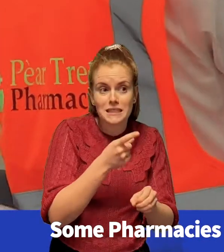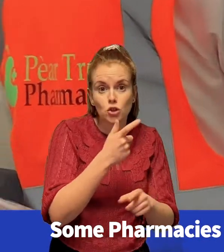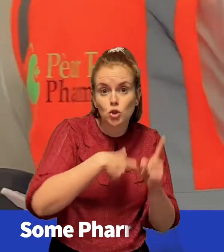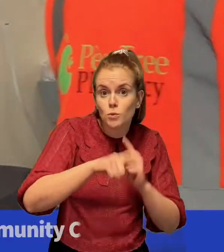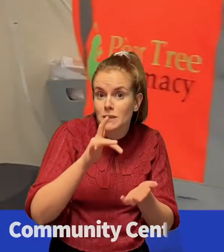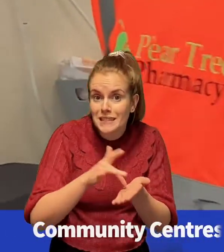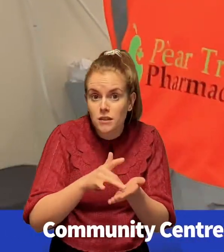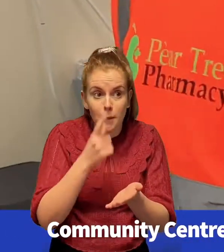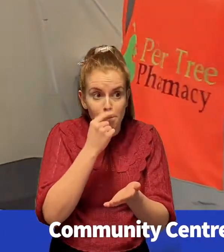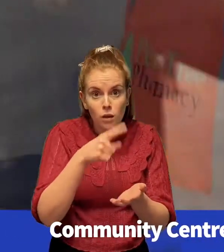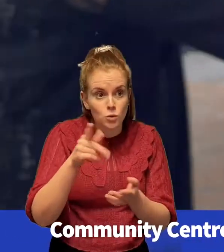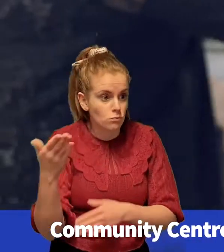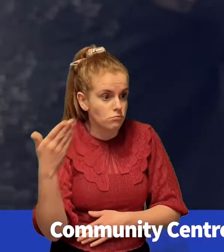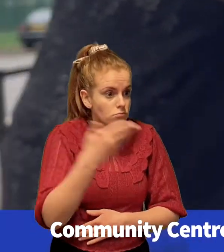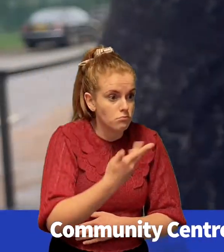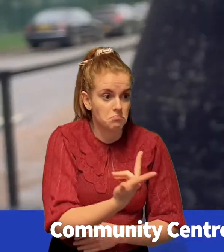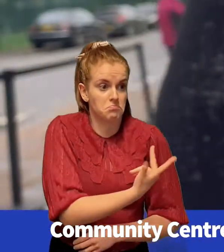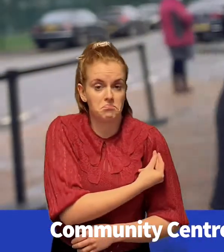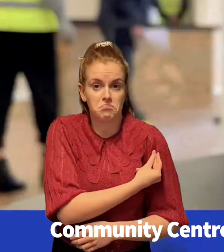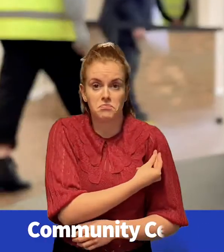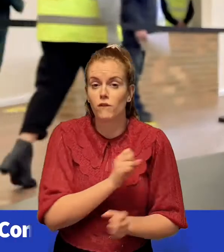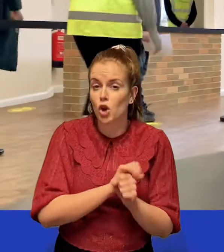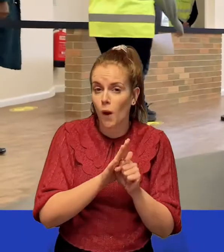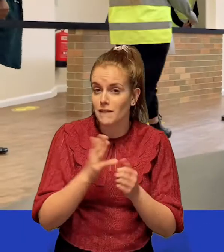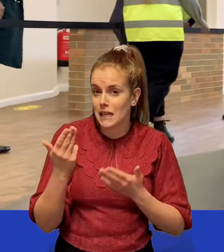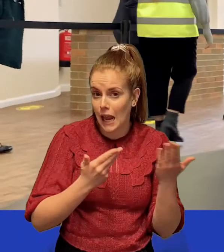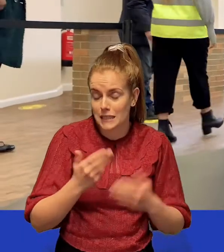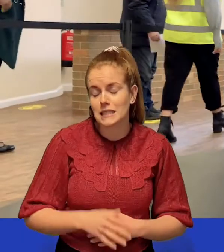some pharmacies and some community centres.